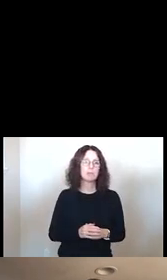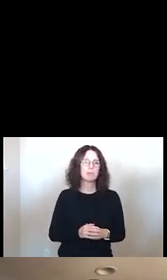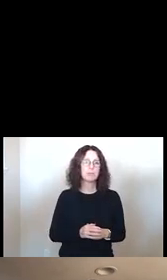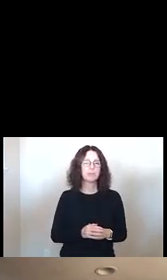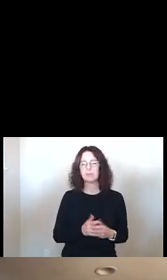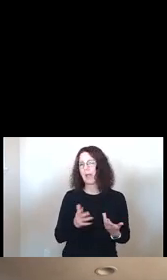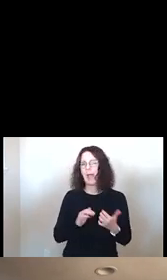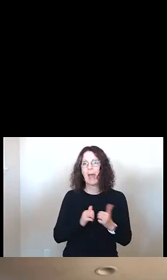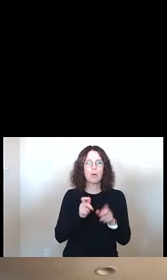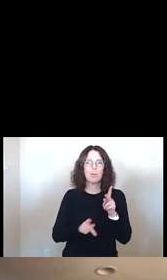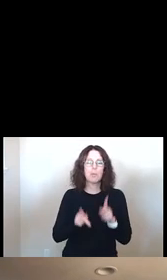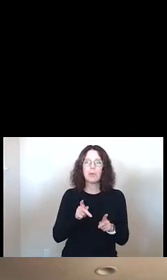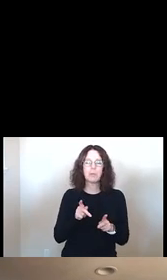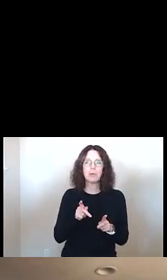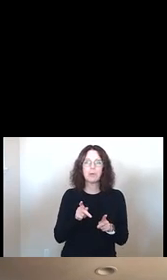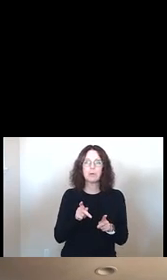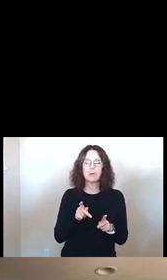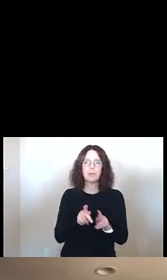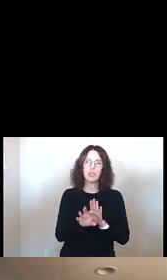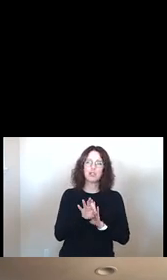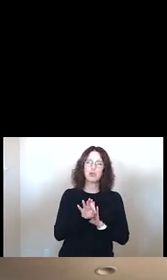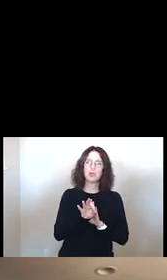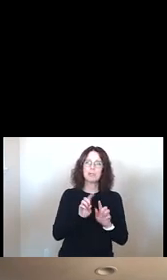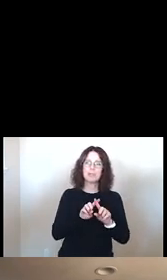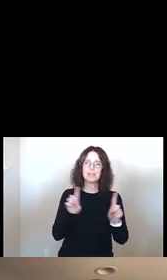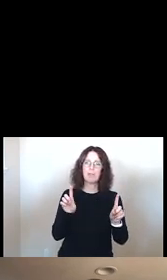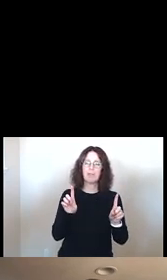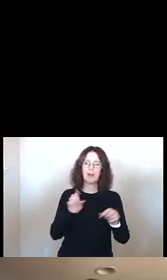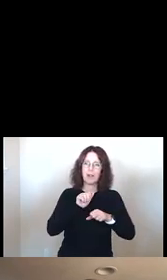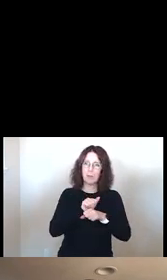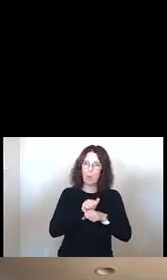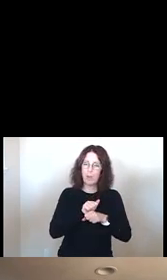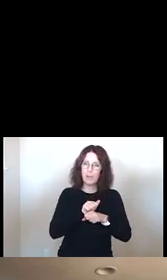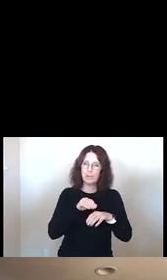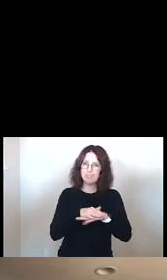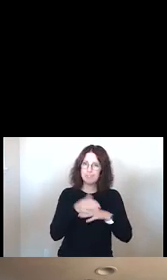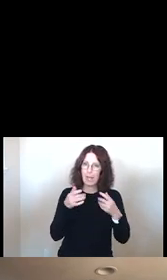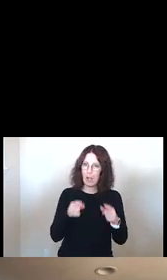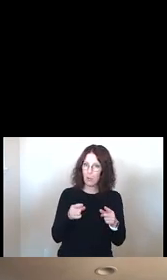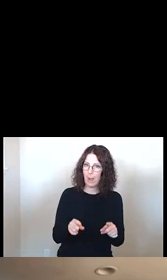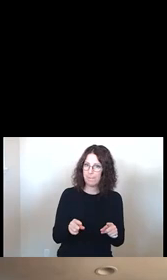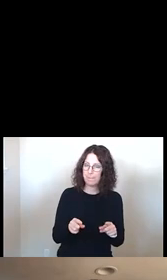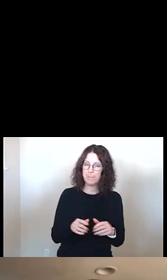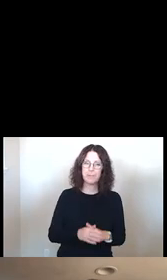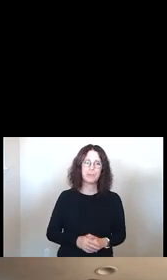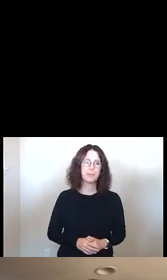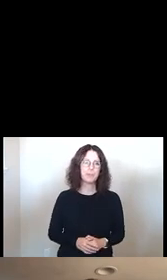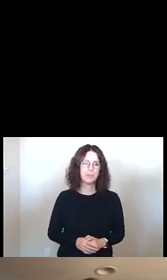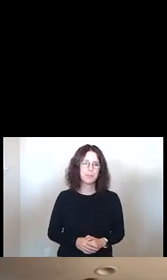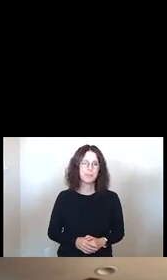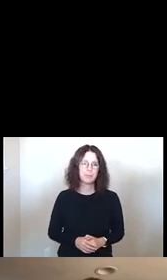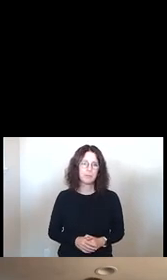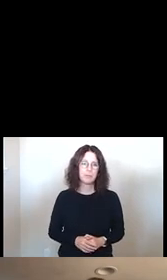people choose different employment outcomes, and a very specific computer-based methods that